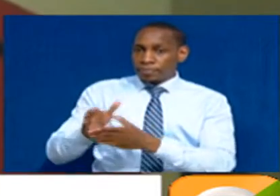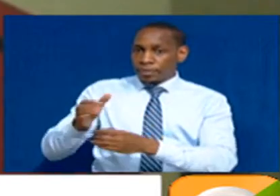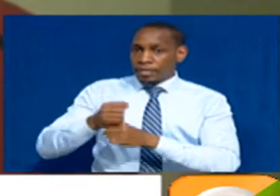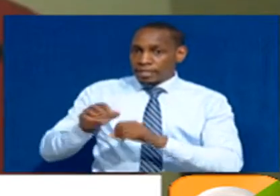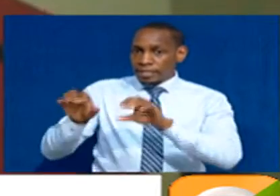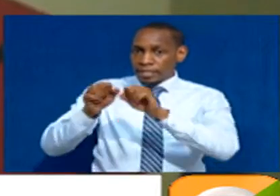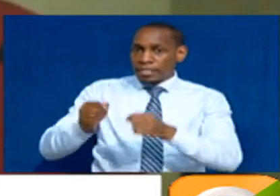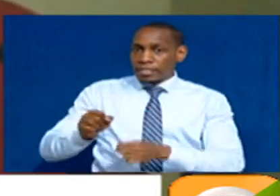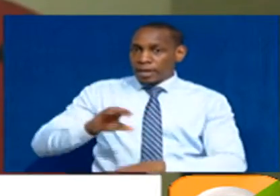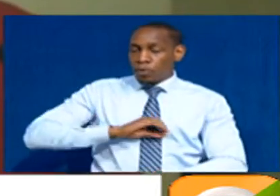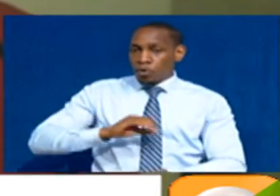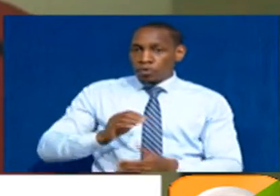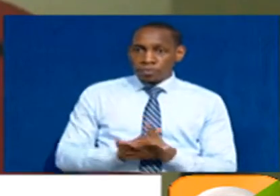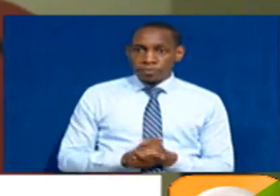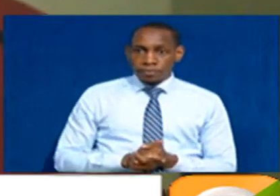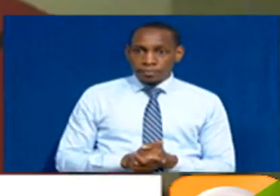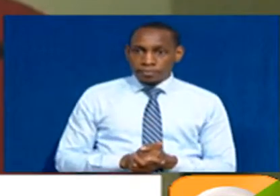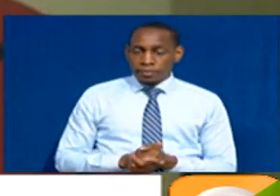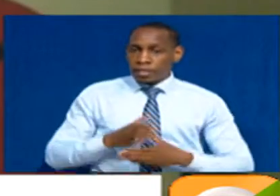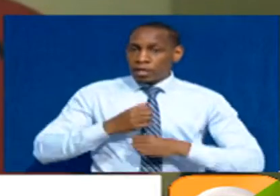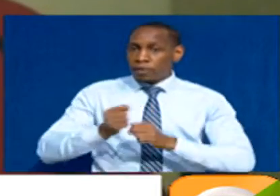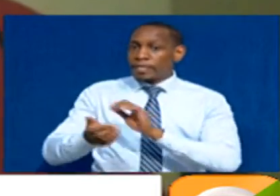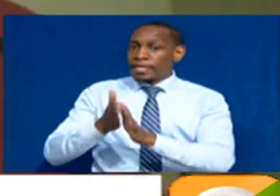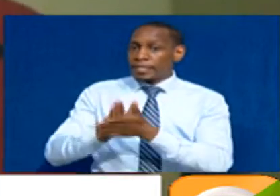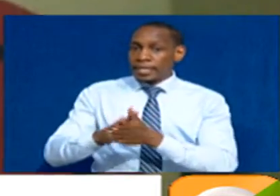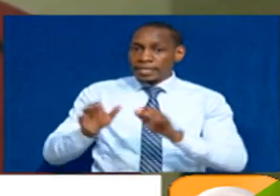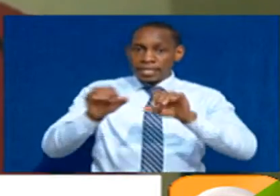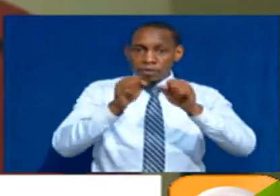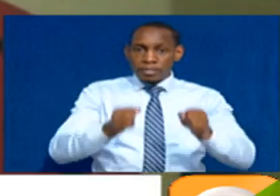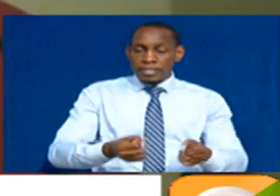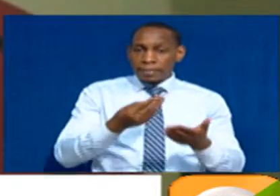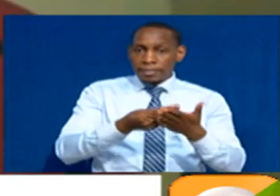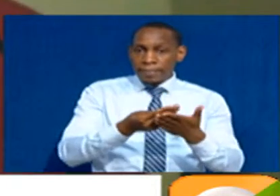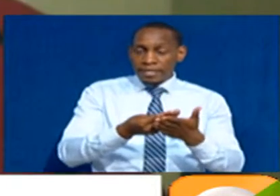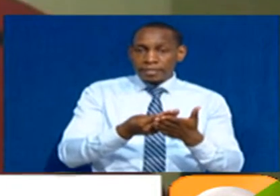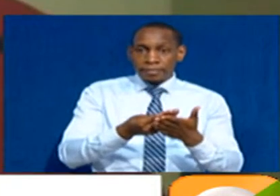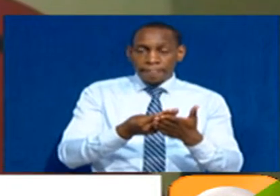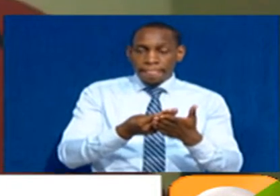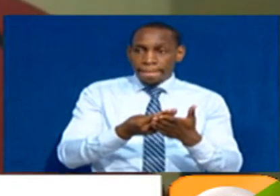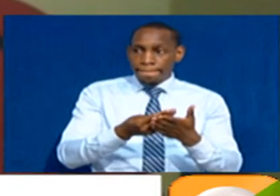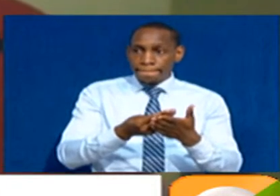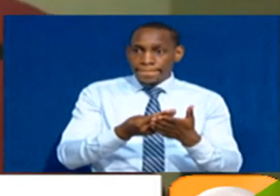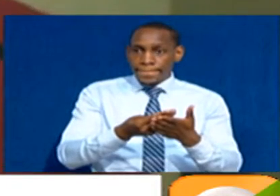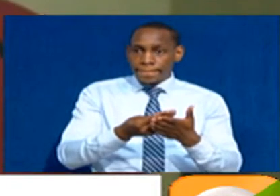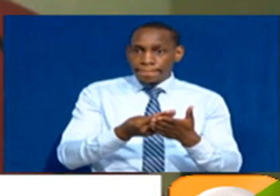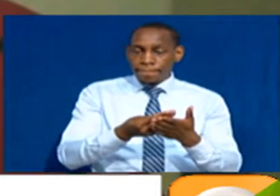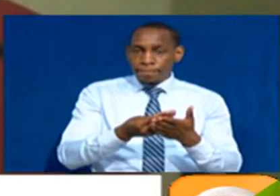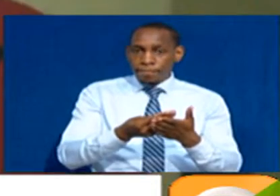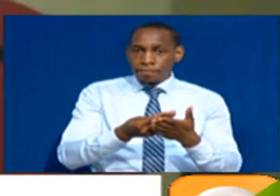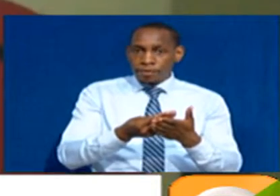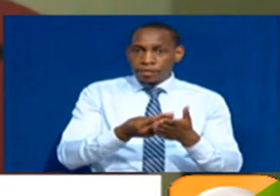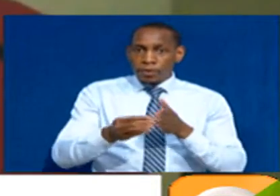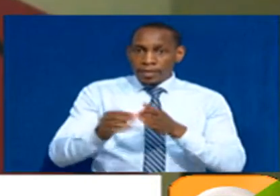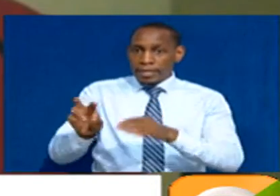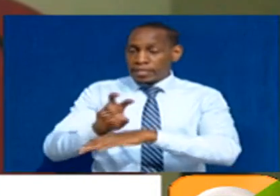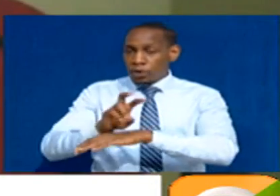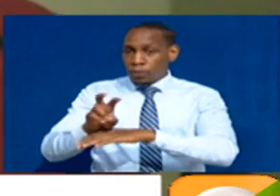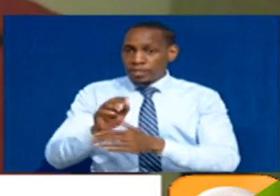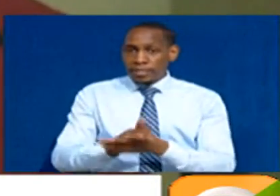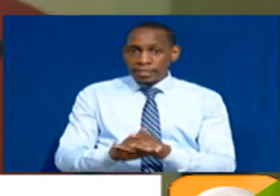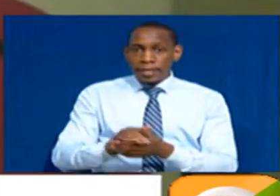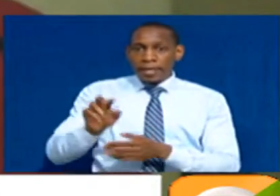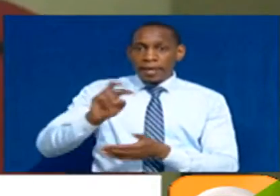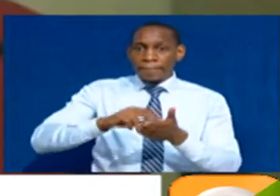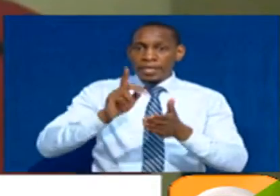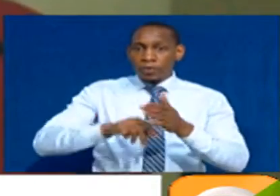their own systems, they don't have confidence in their own systems and the financial systems that are, you know, leading and overseeing. So